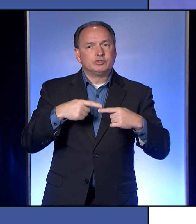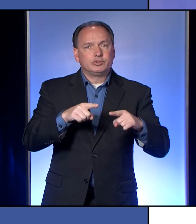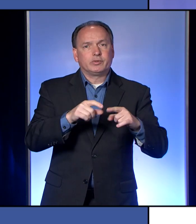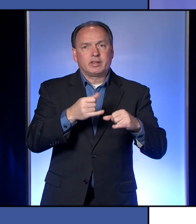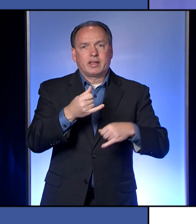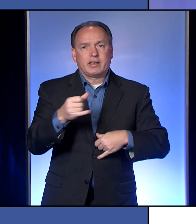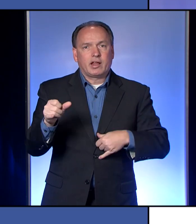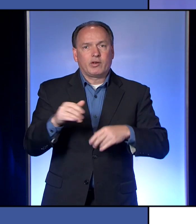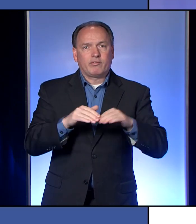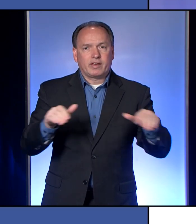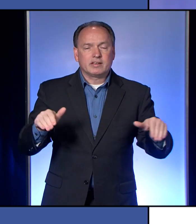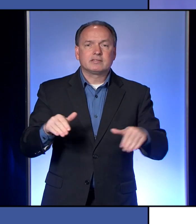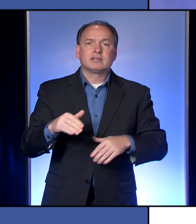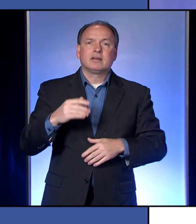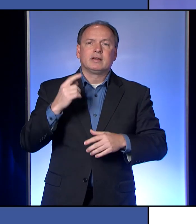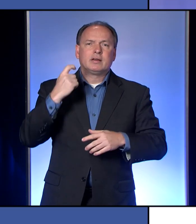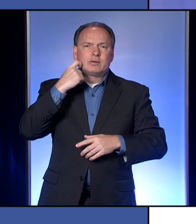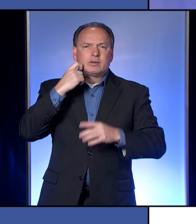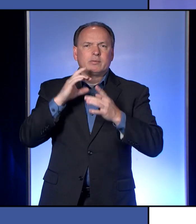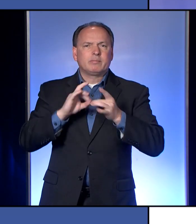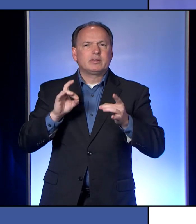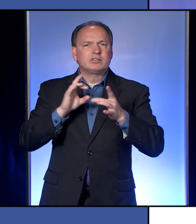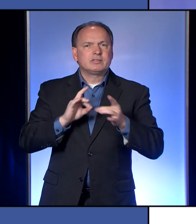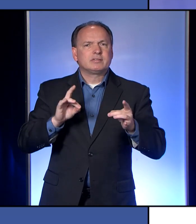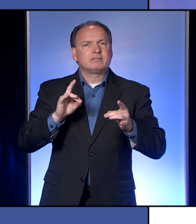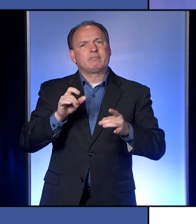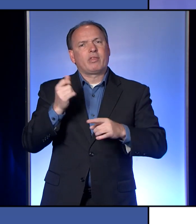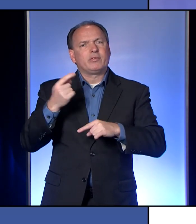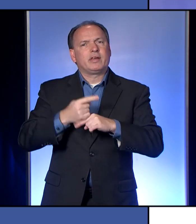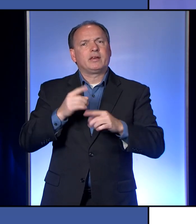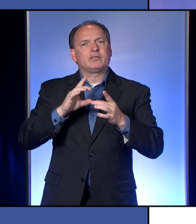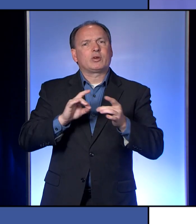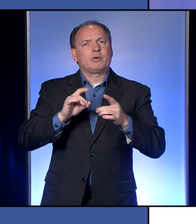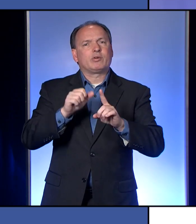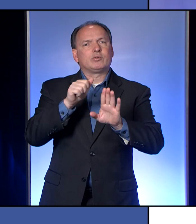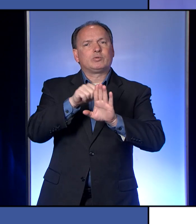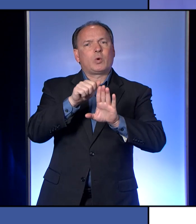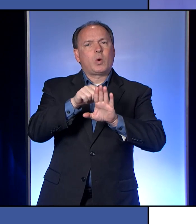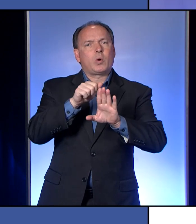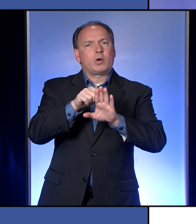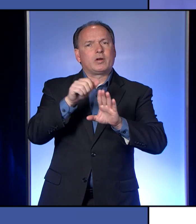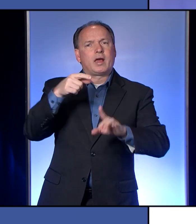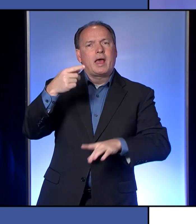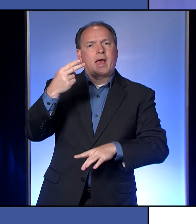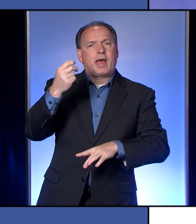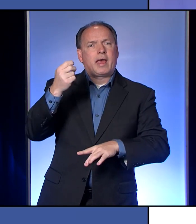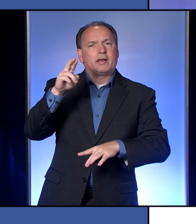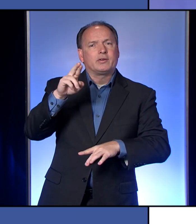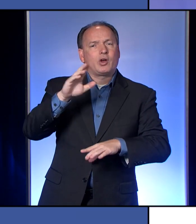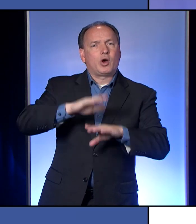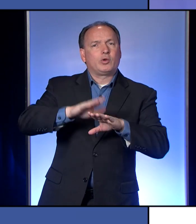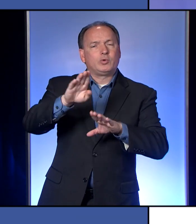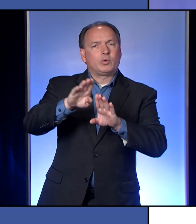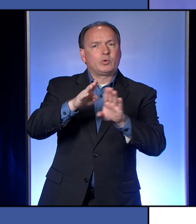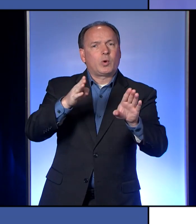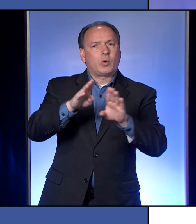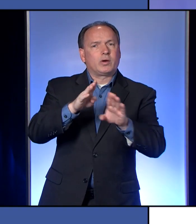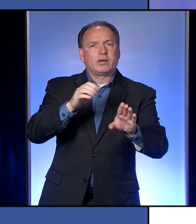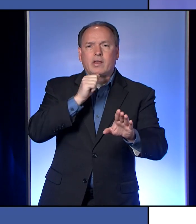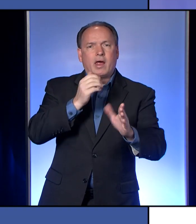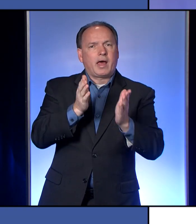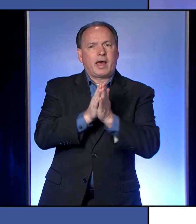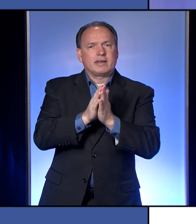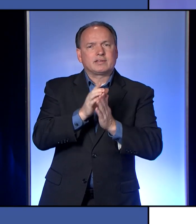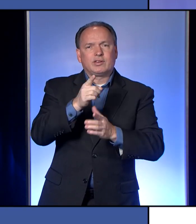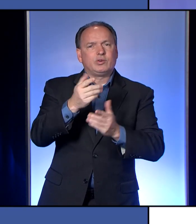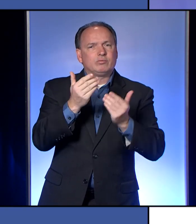being distributed to some in our local communities. If you find one of these on your door, you're not being asked to